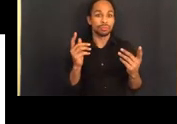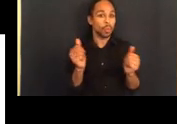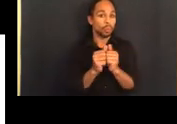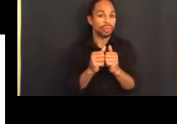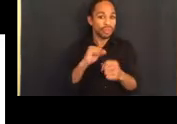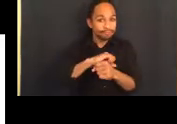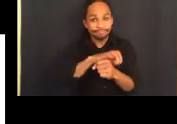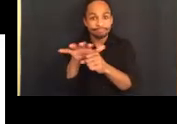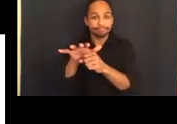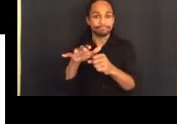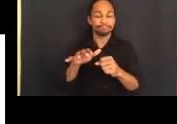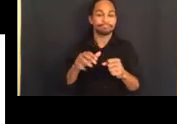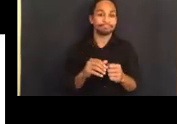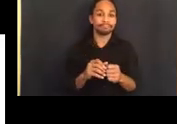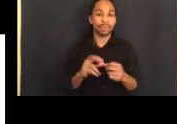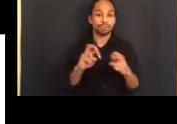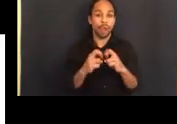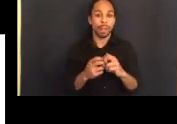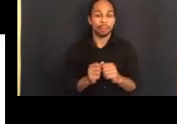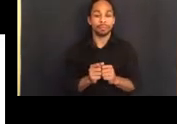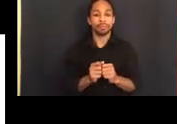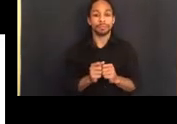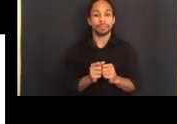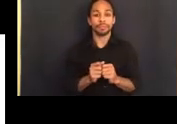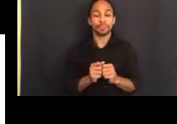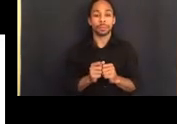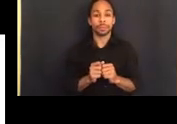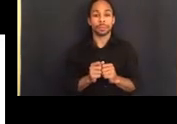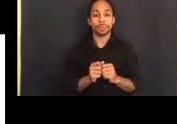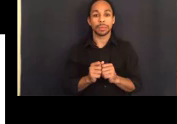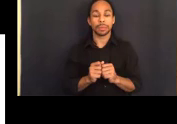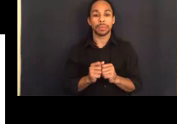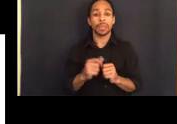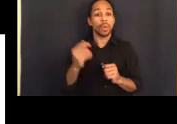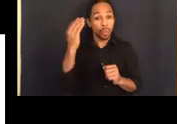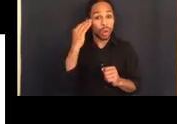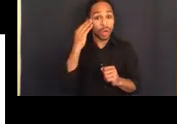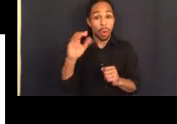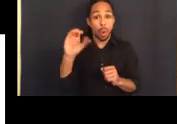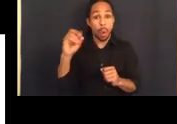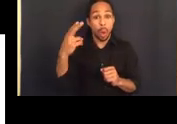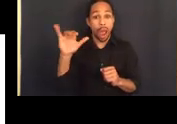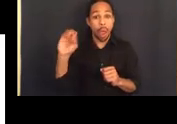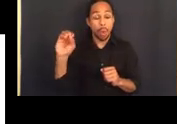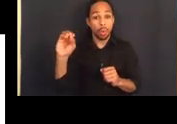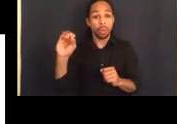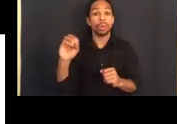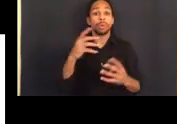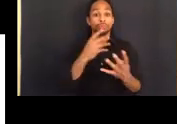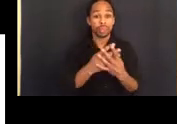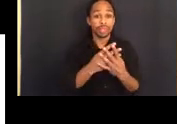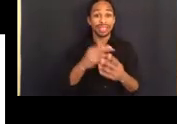do know that in Ohio prison, 73% of people incarcerated